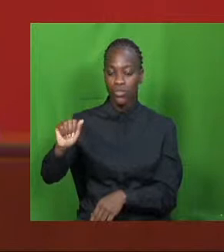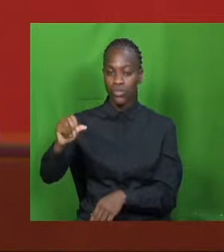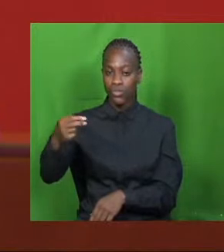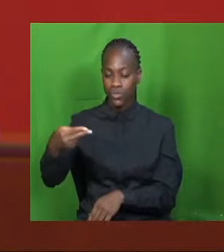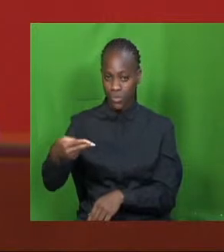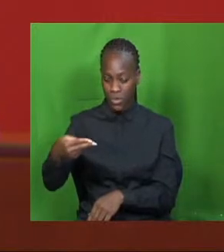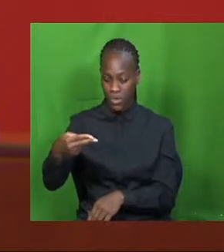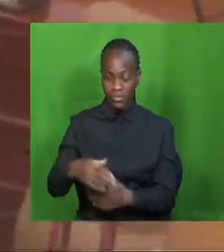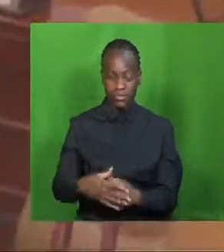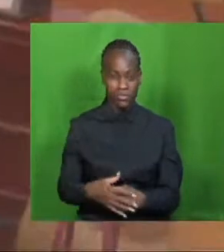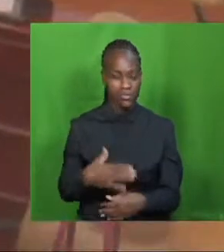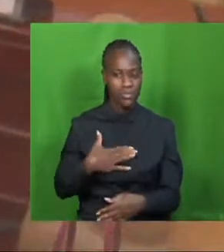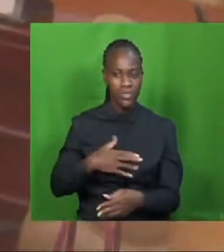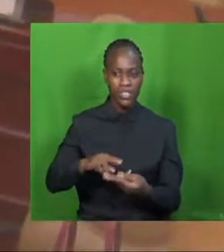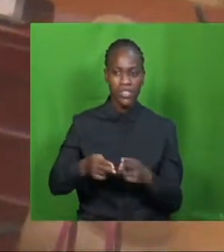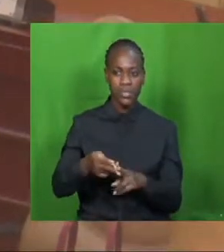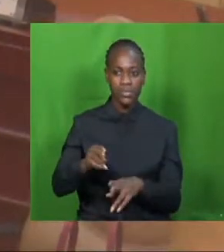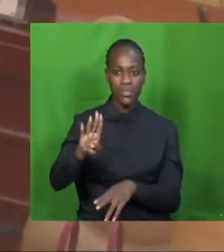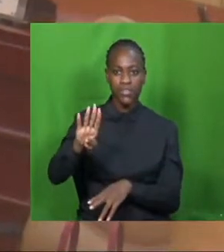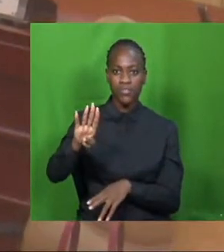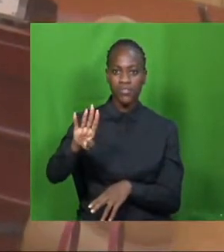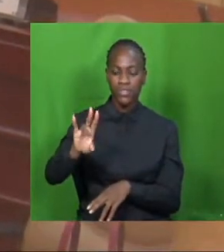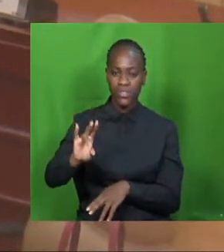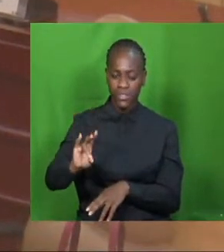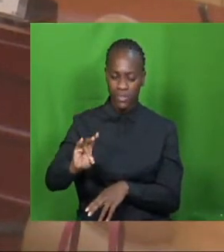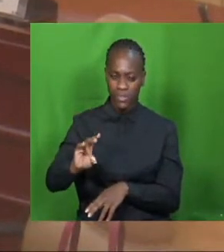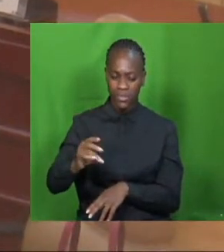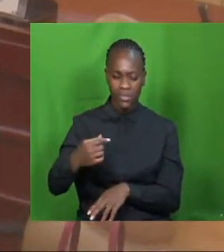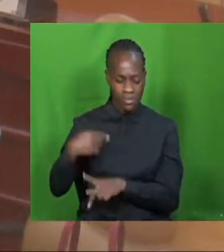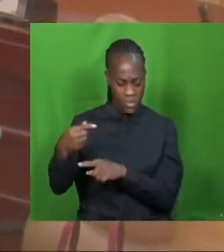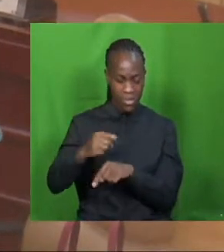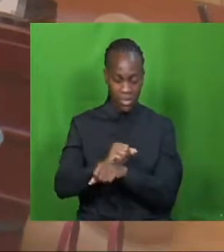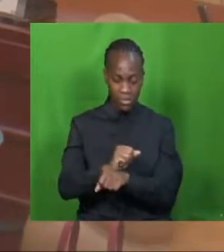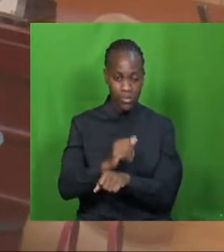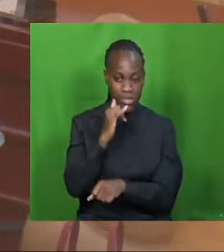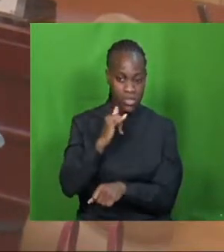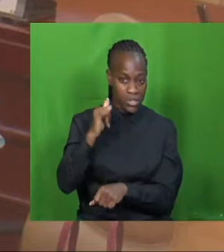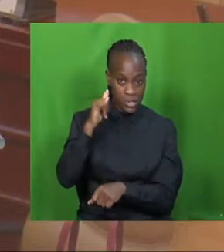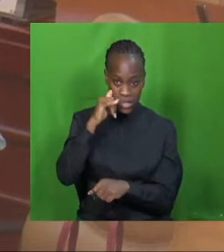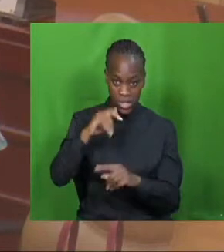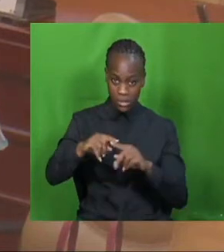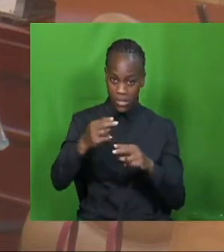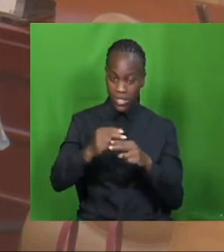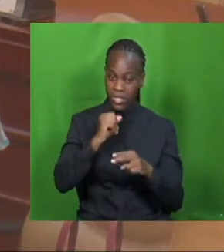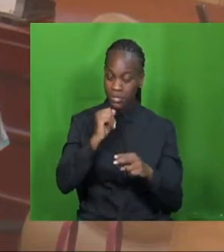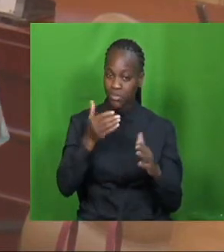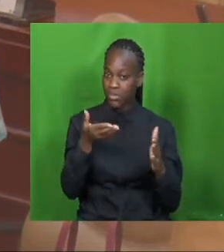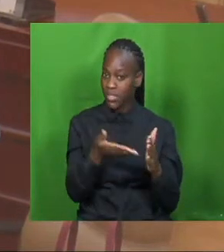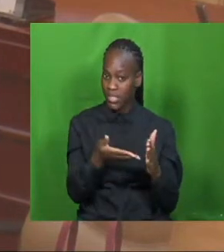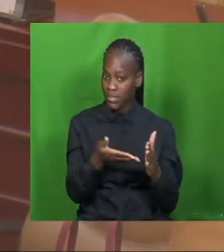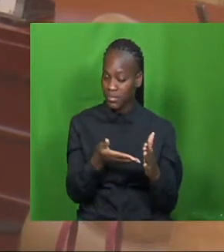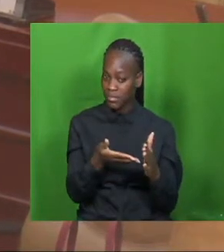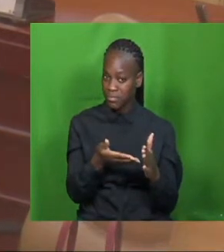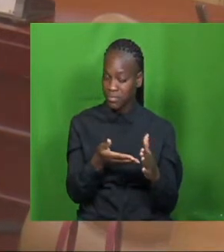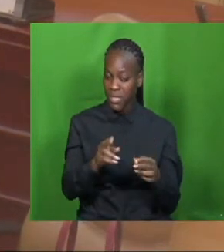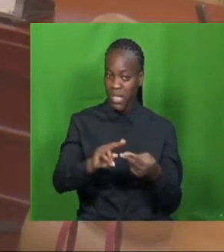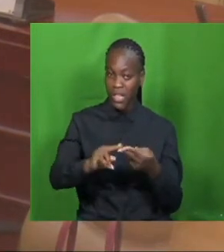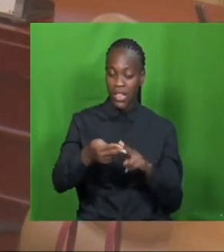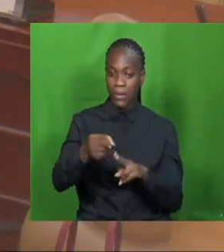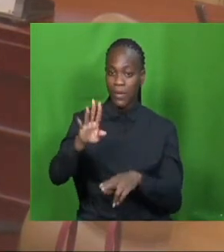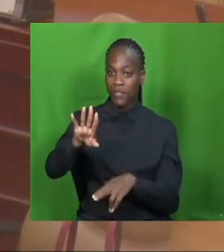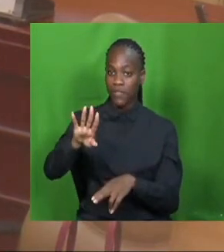more vigilant than before. I definitely can testify to the presence of both members in the House